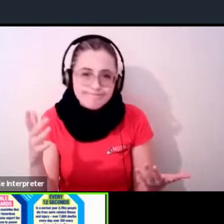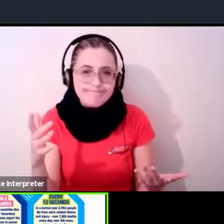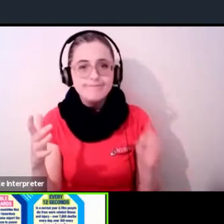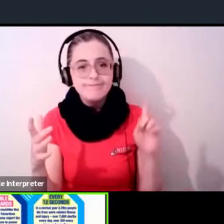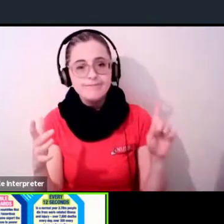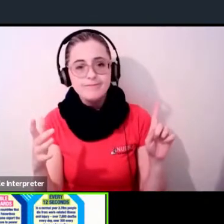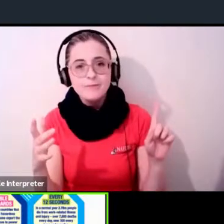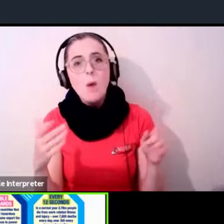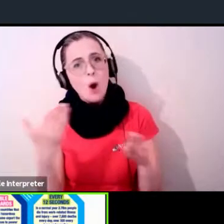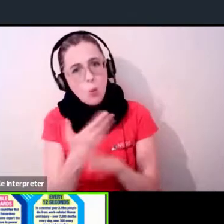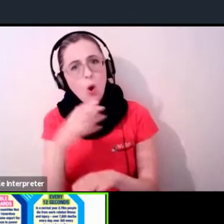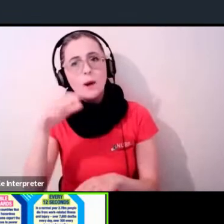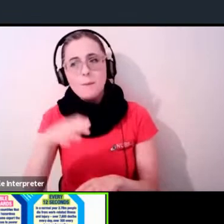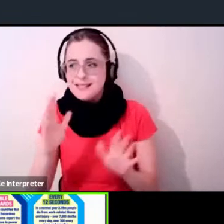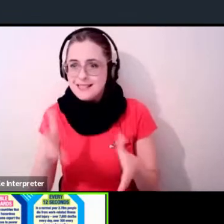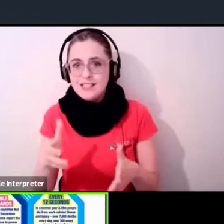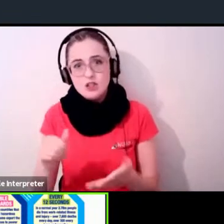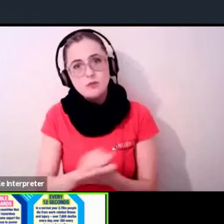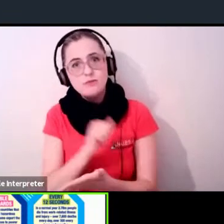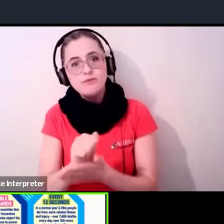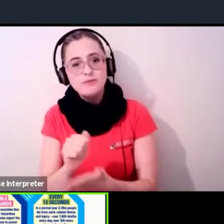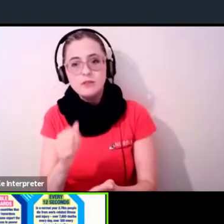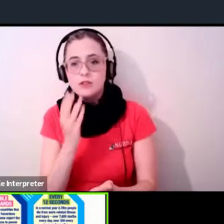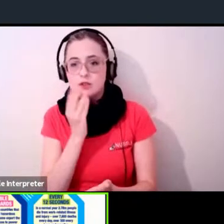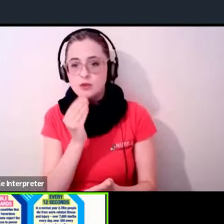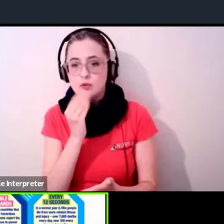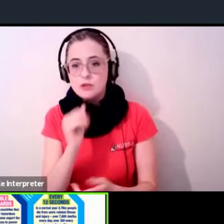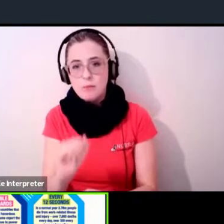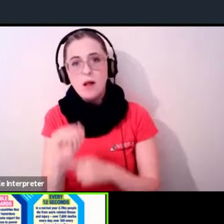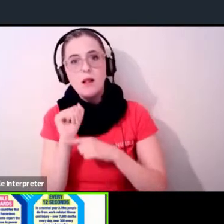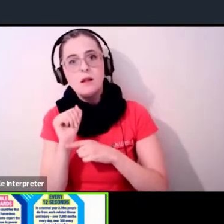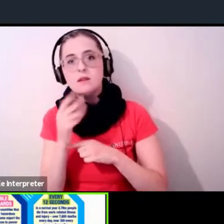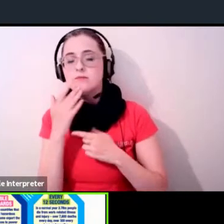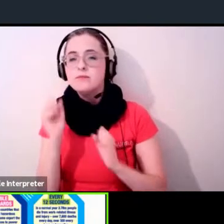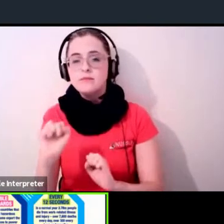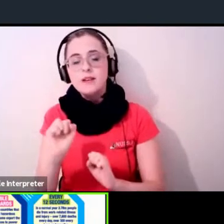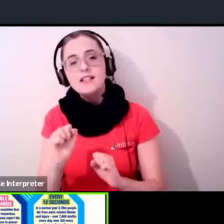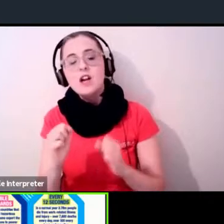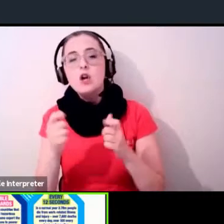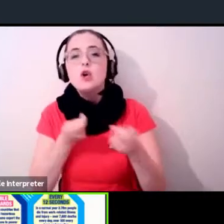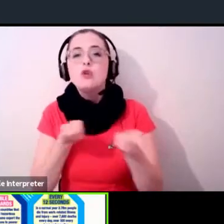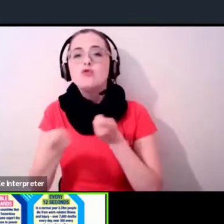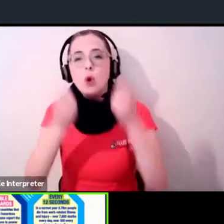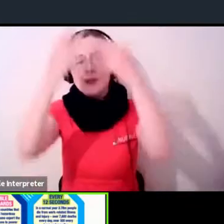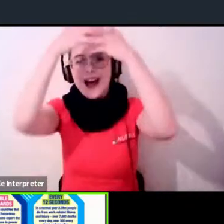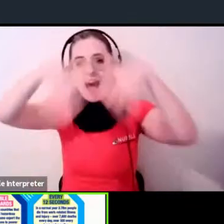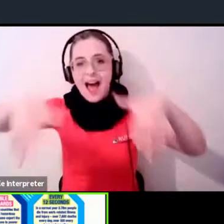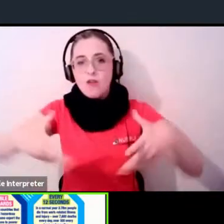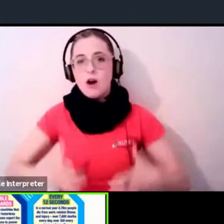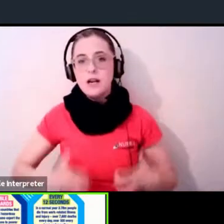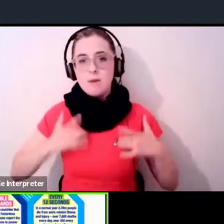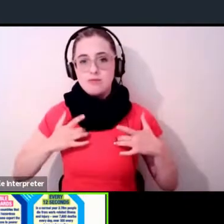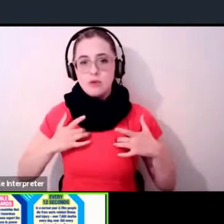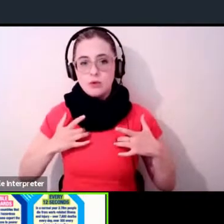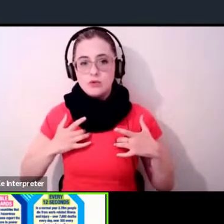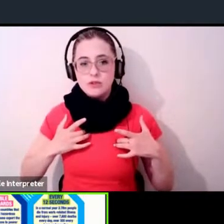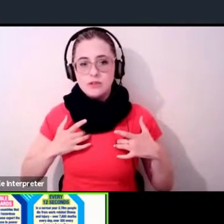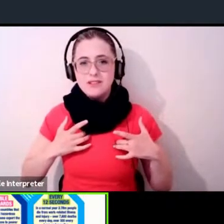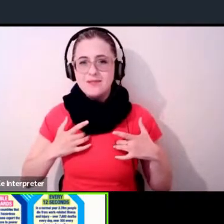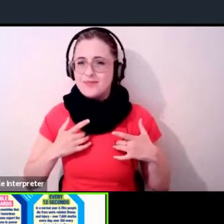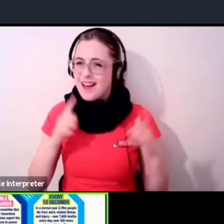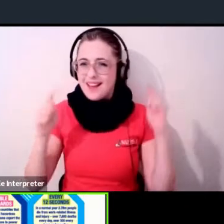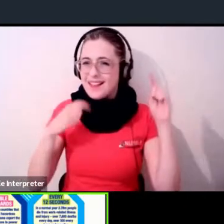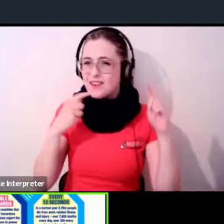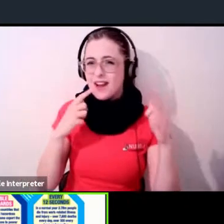in place a suitable and sufficient risk assessment using a control hierarchy approach, that they create bubbles of dozens, if